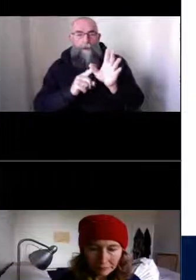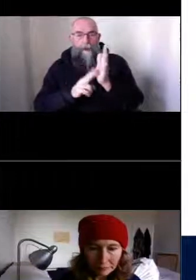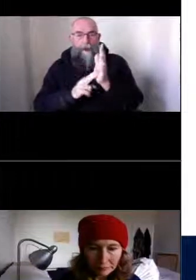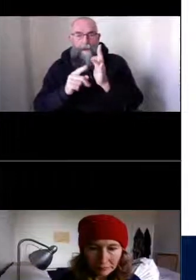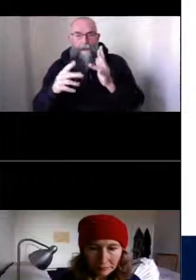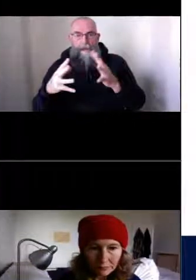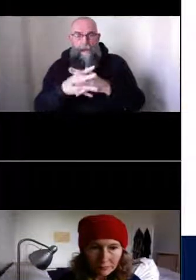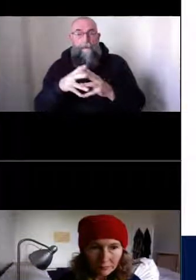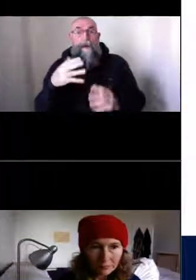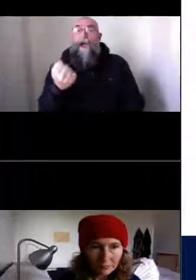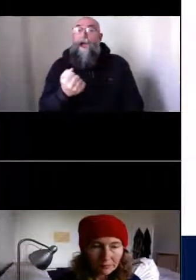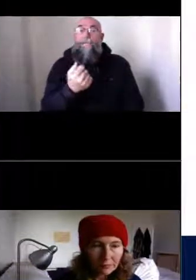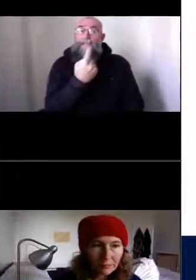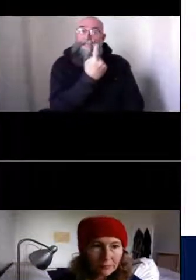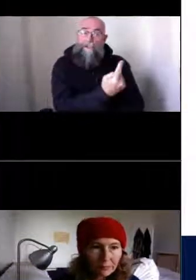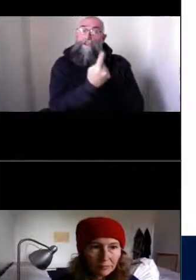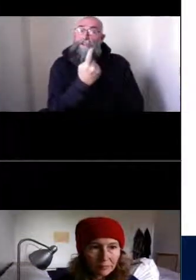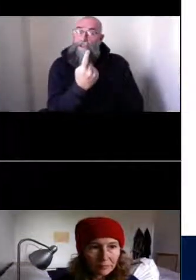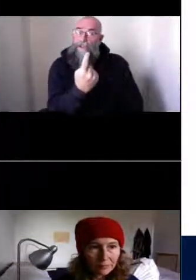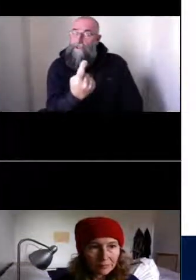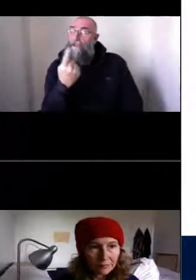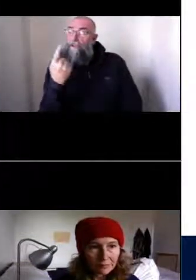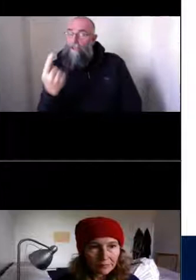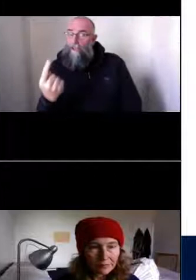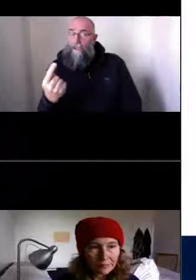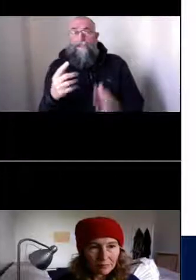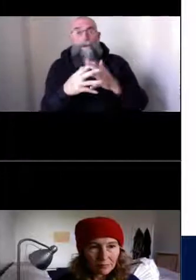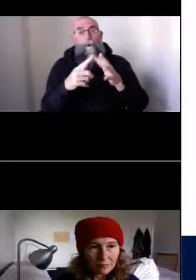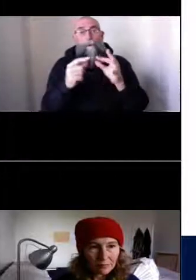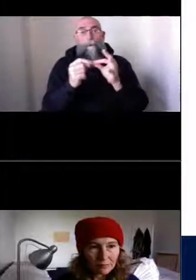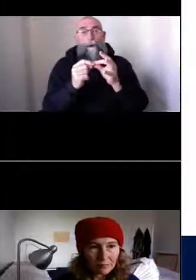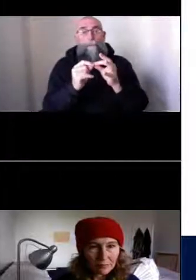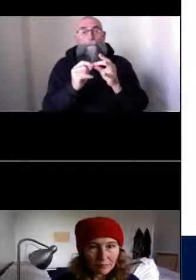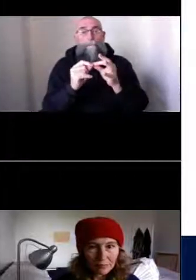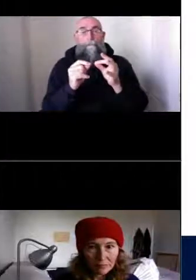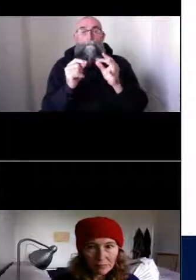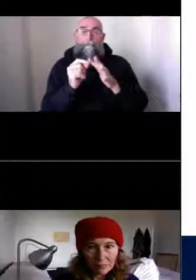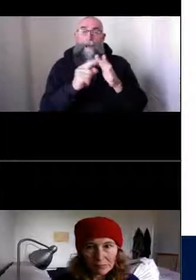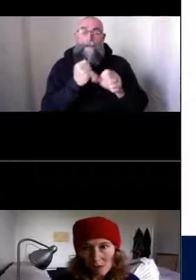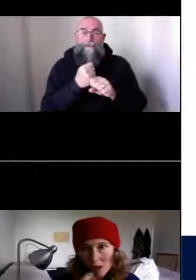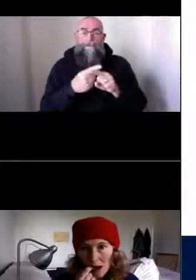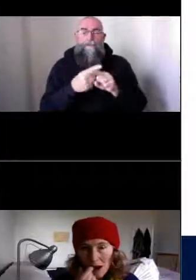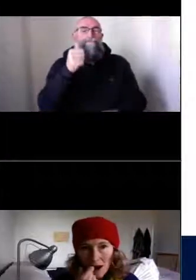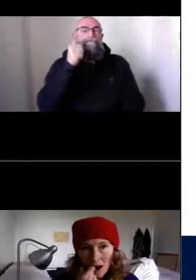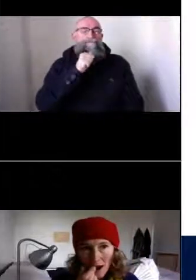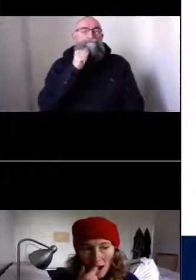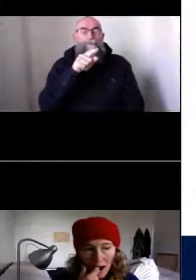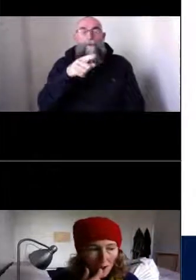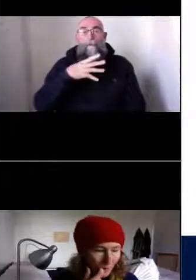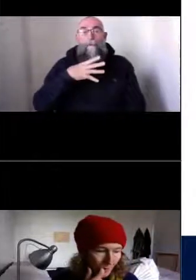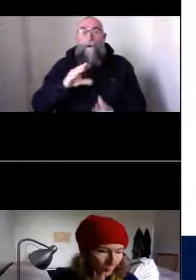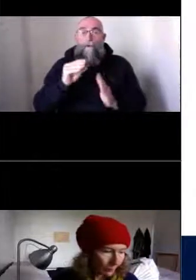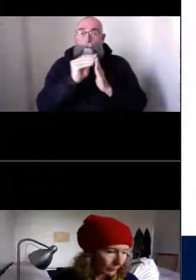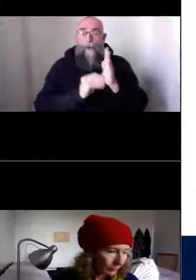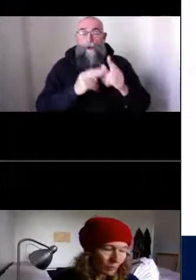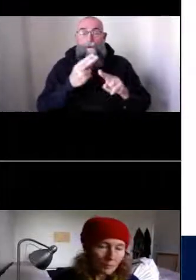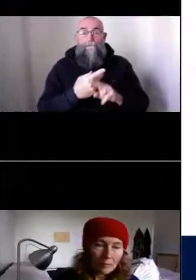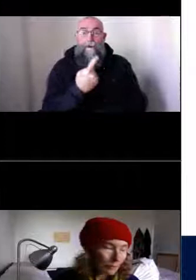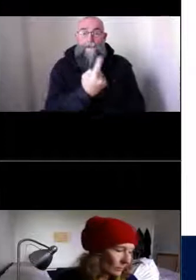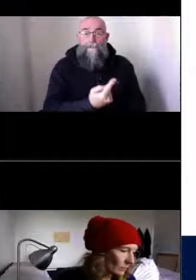each grant opportunity. So say that you're applying for individual funding, you can go to that web page and scroll